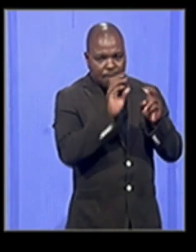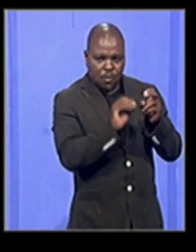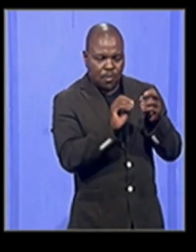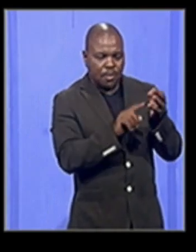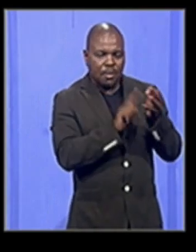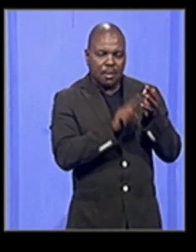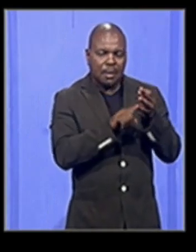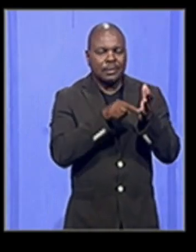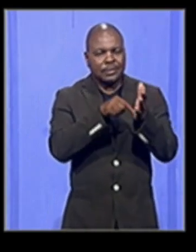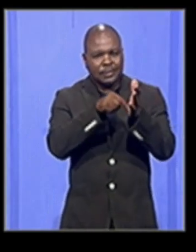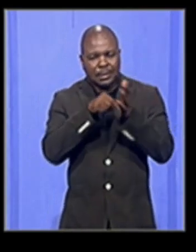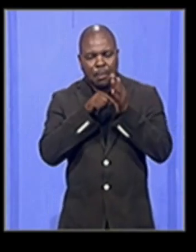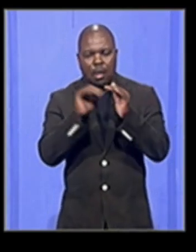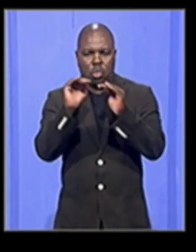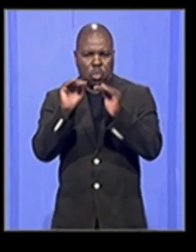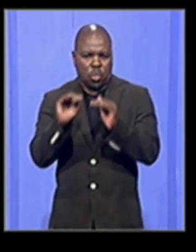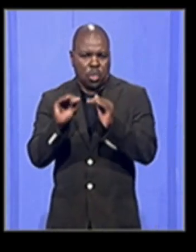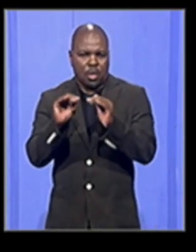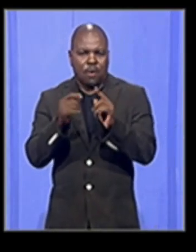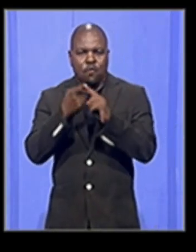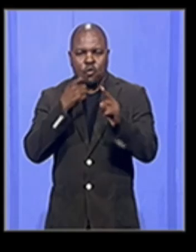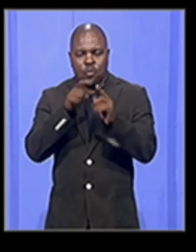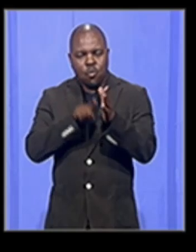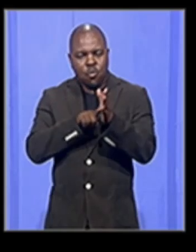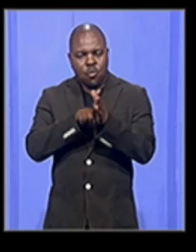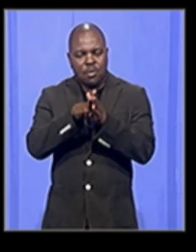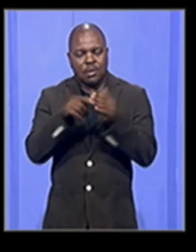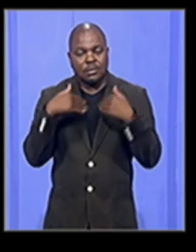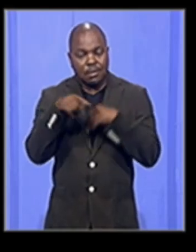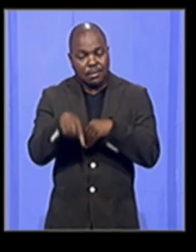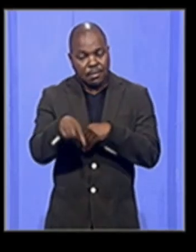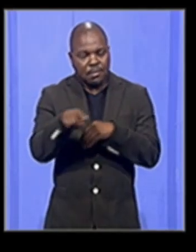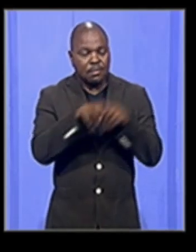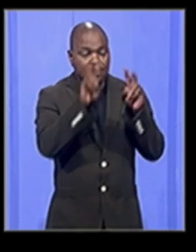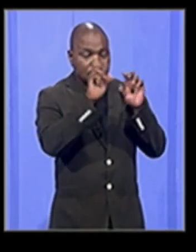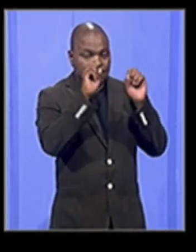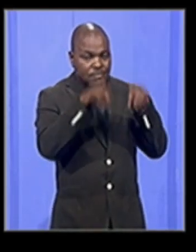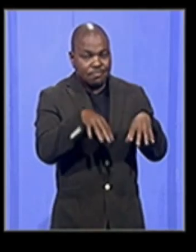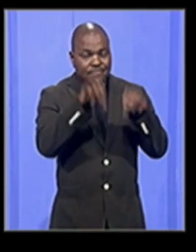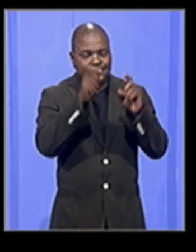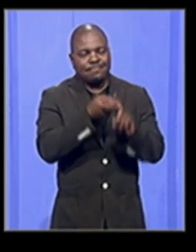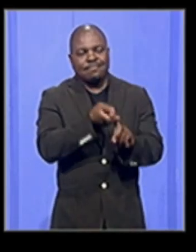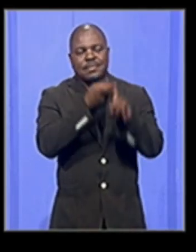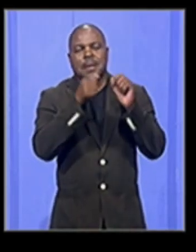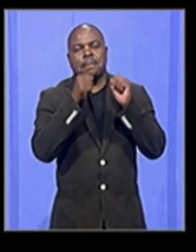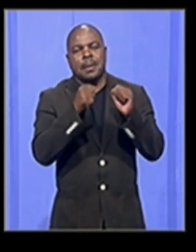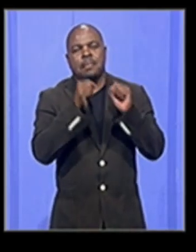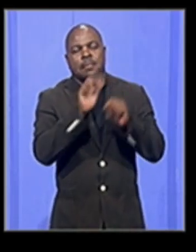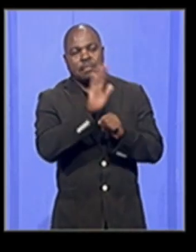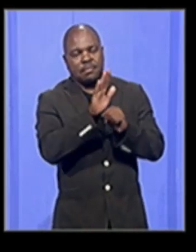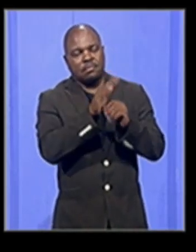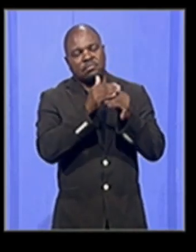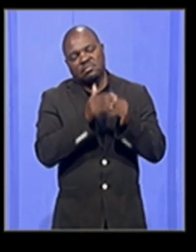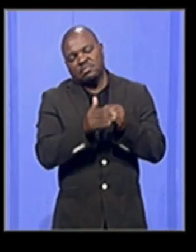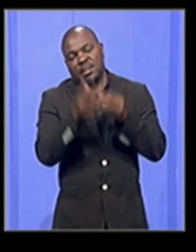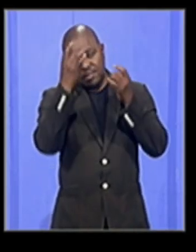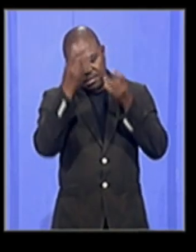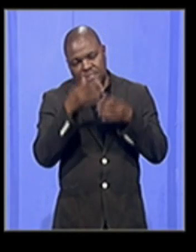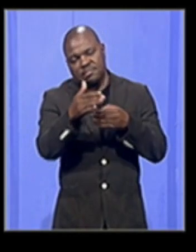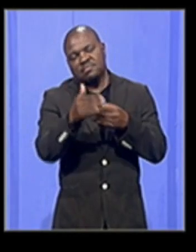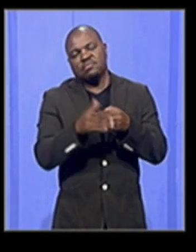anticipated lower demand at the beginning of the week ahead, load shedding will remain suspended until further